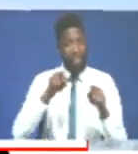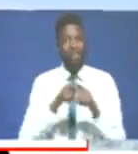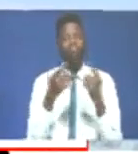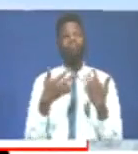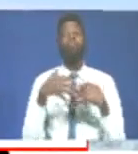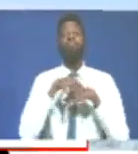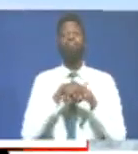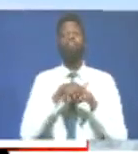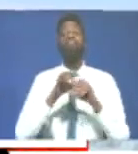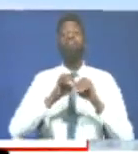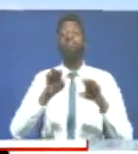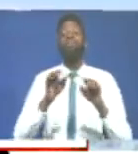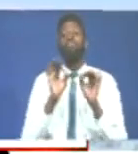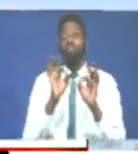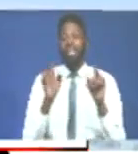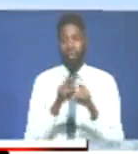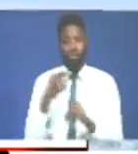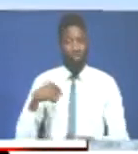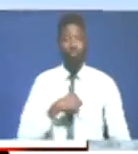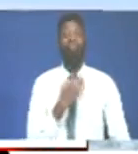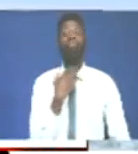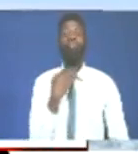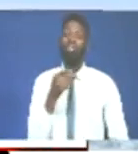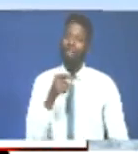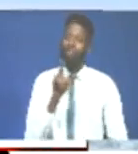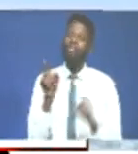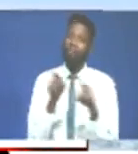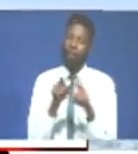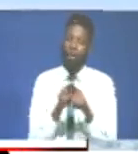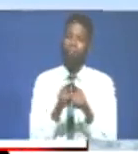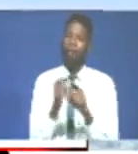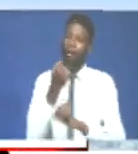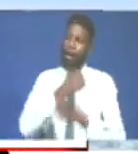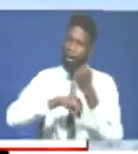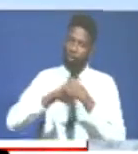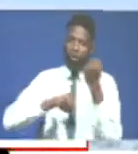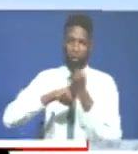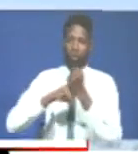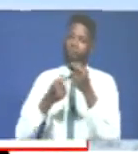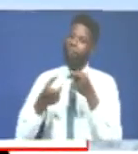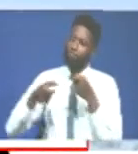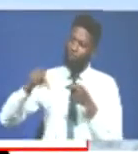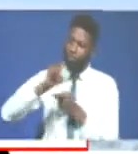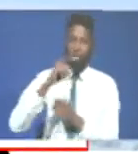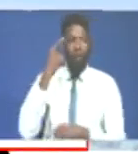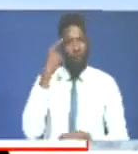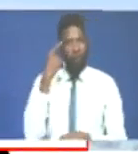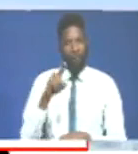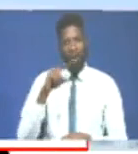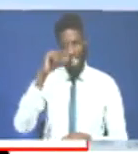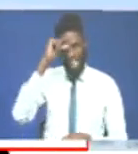we would like you also to escalate this support to the county